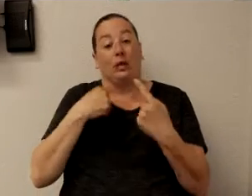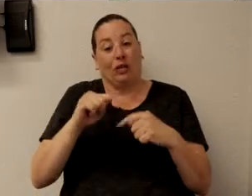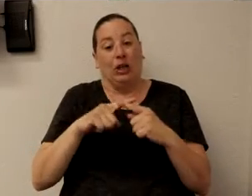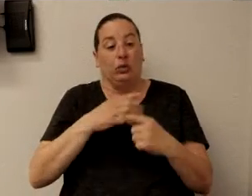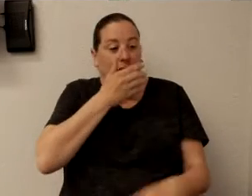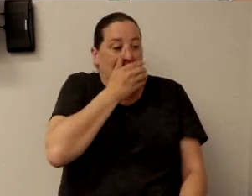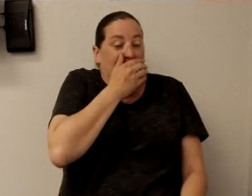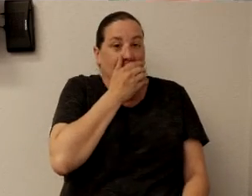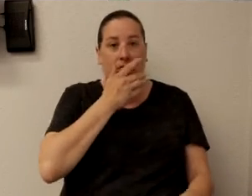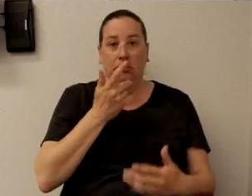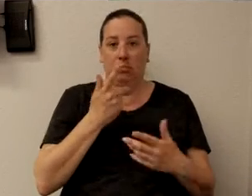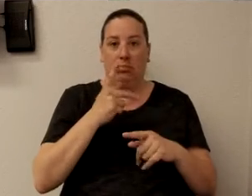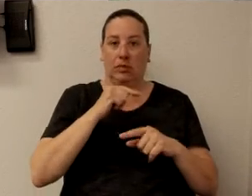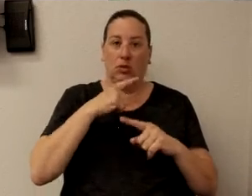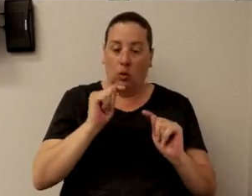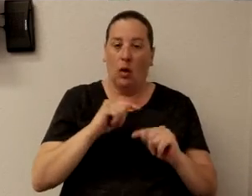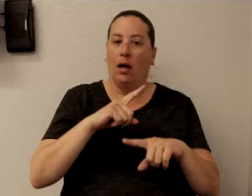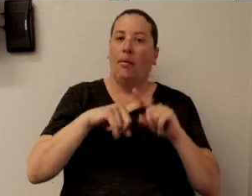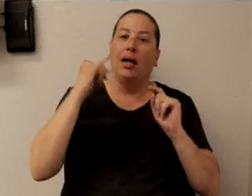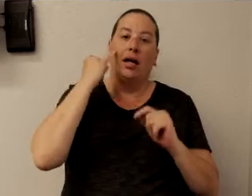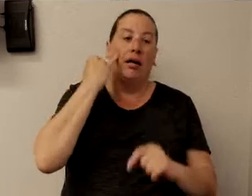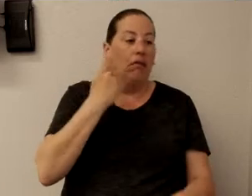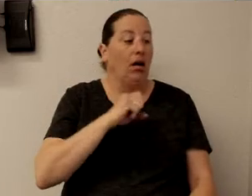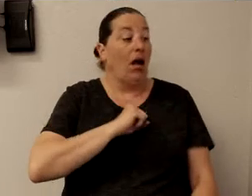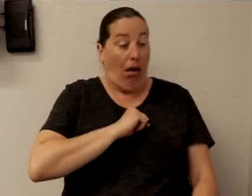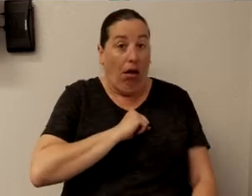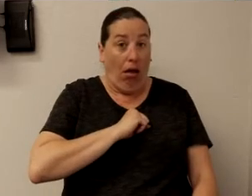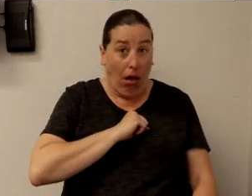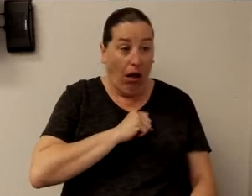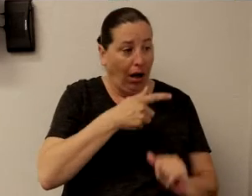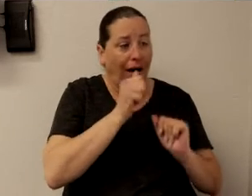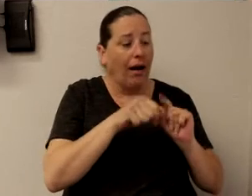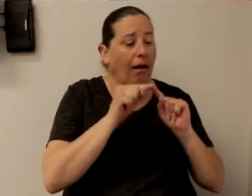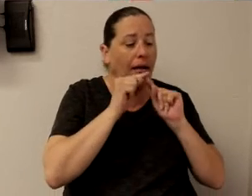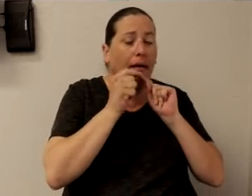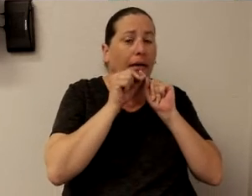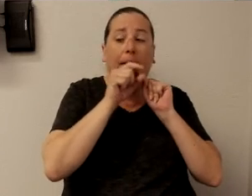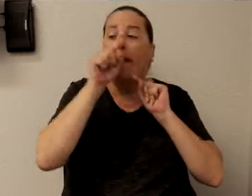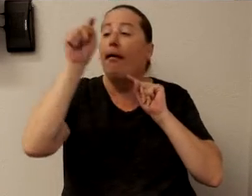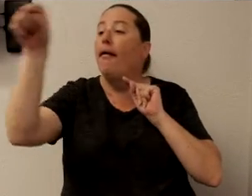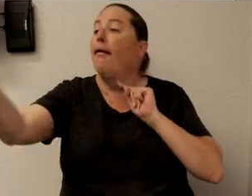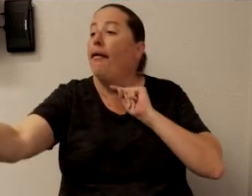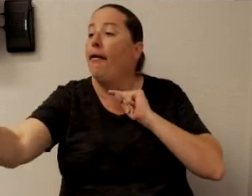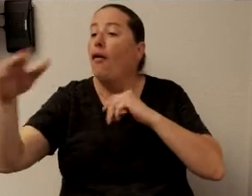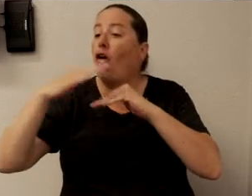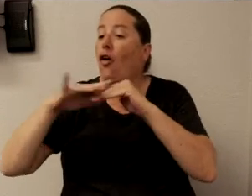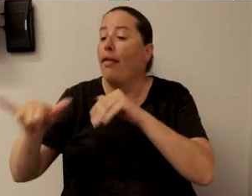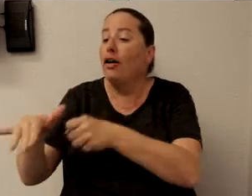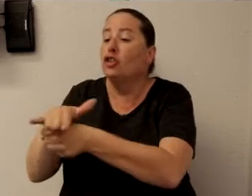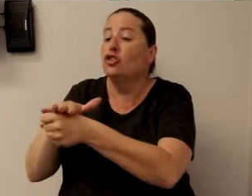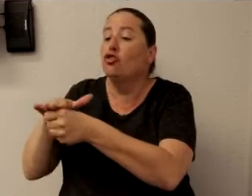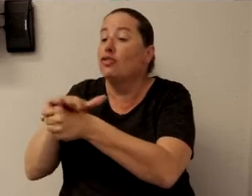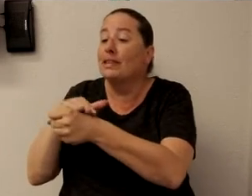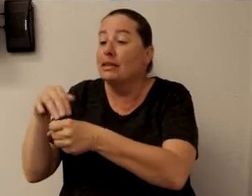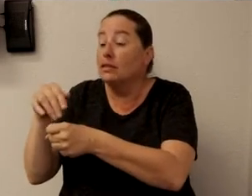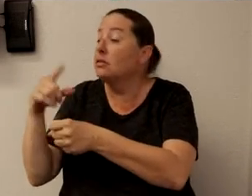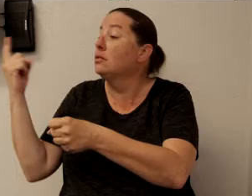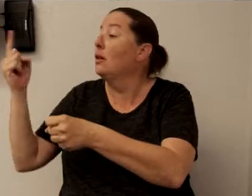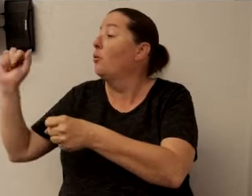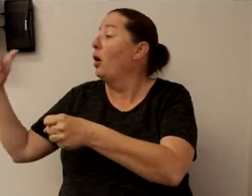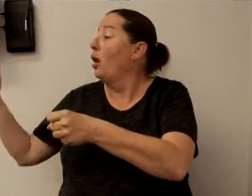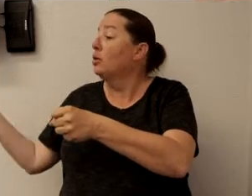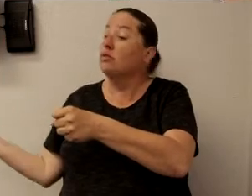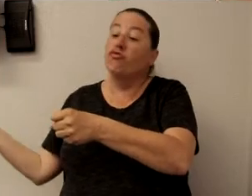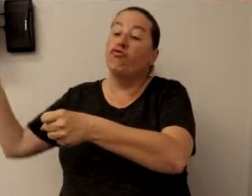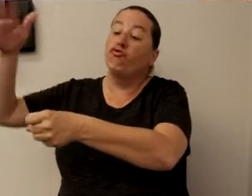does cough, it can land on a surface. And if you touch a surface that virus is still